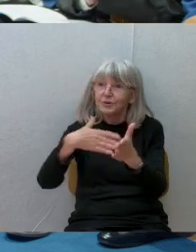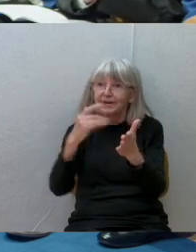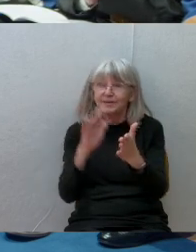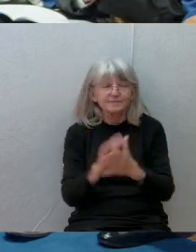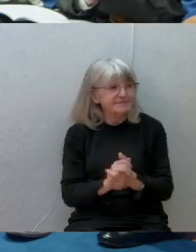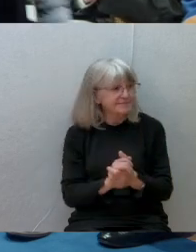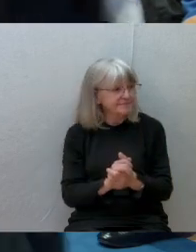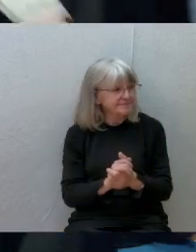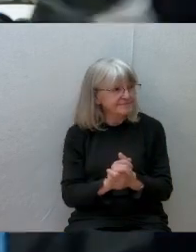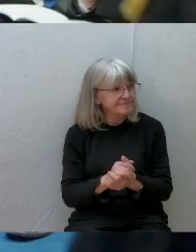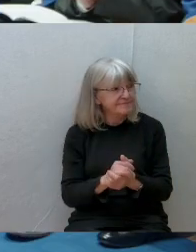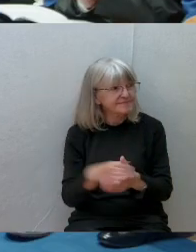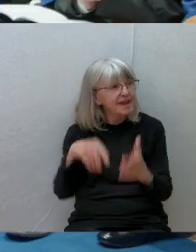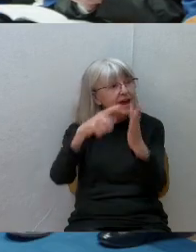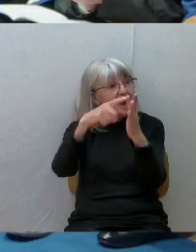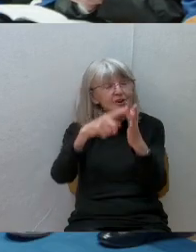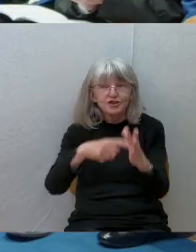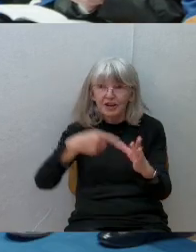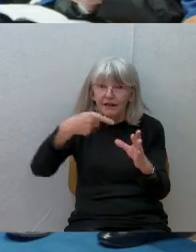Jill Keyes.